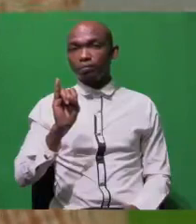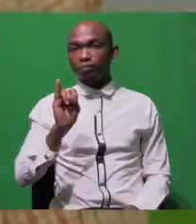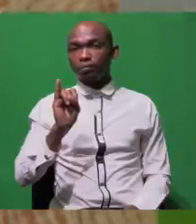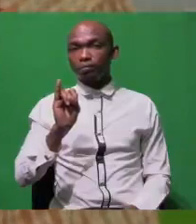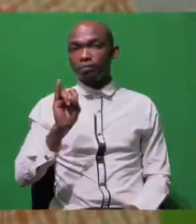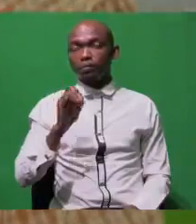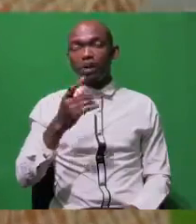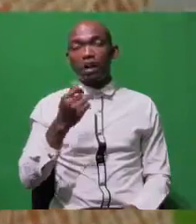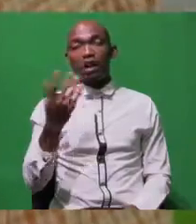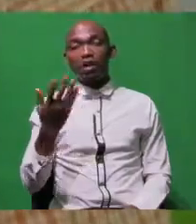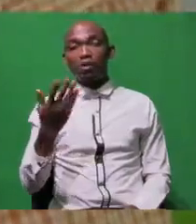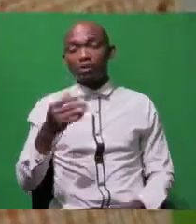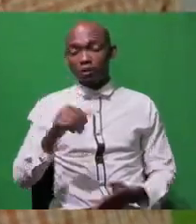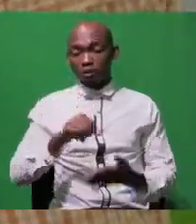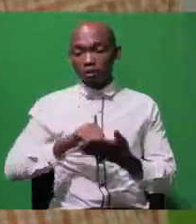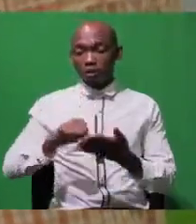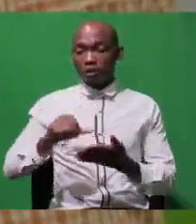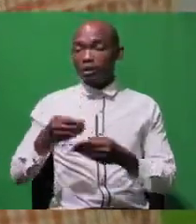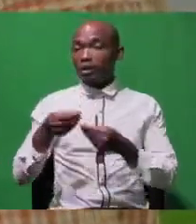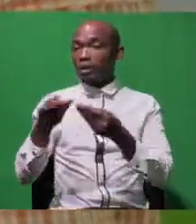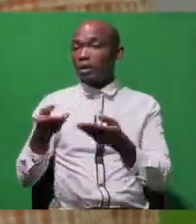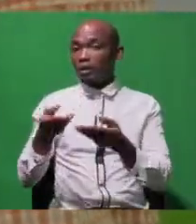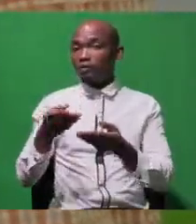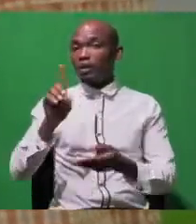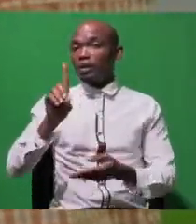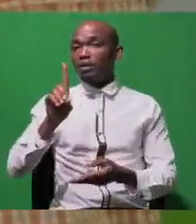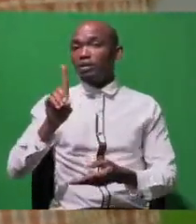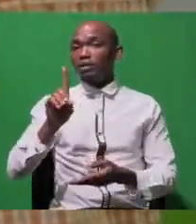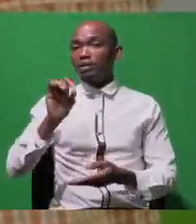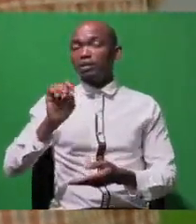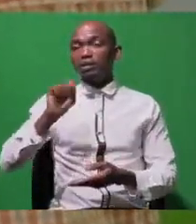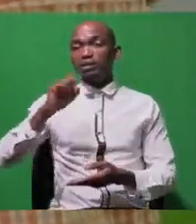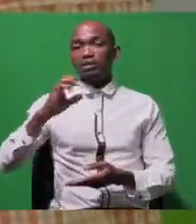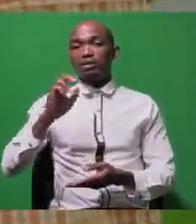How much will give us discount?